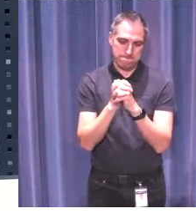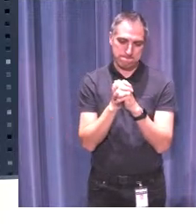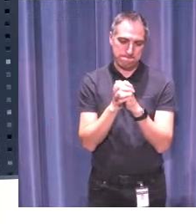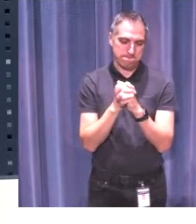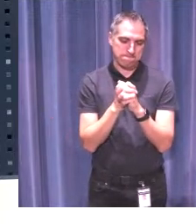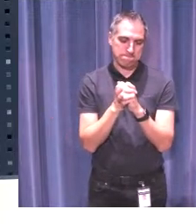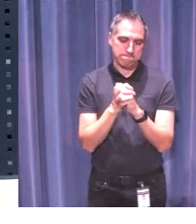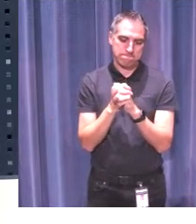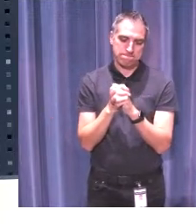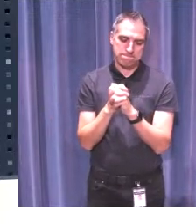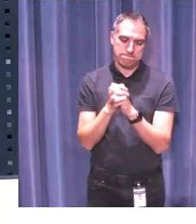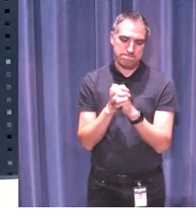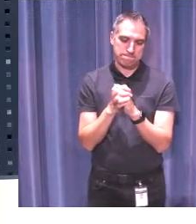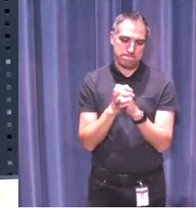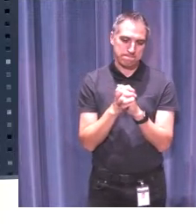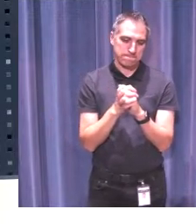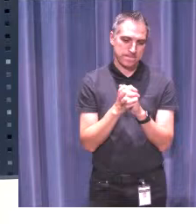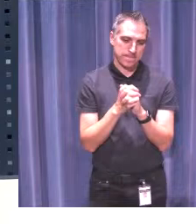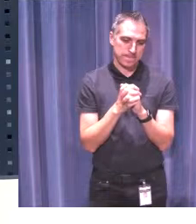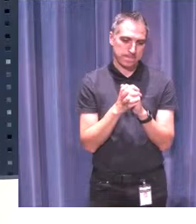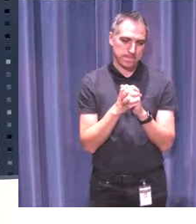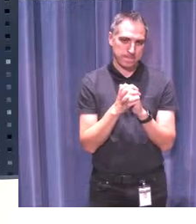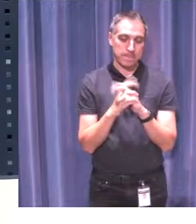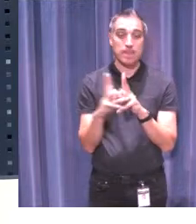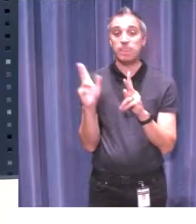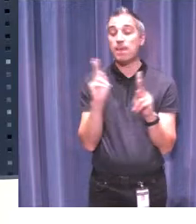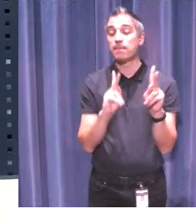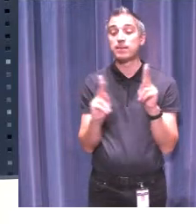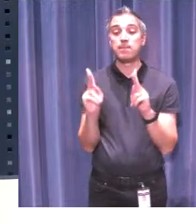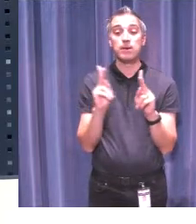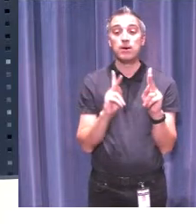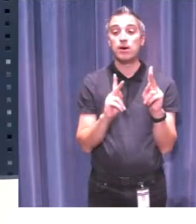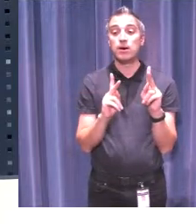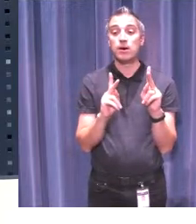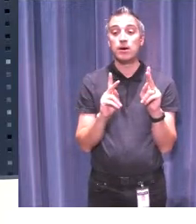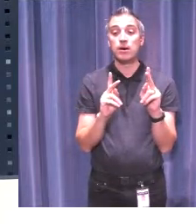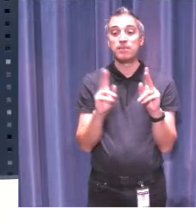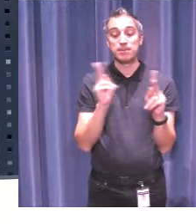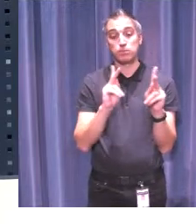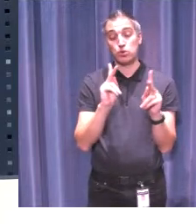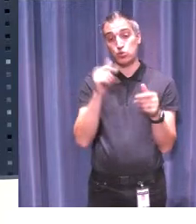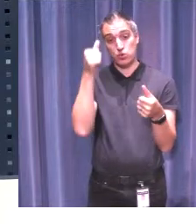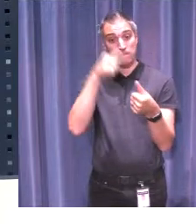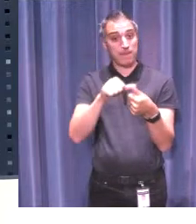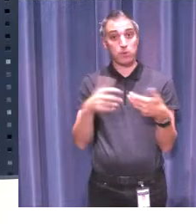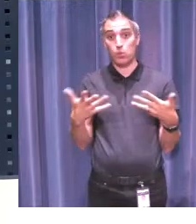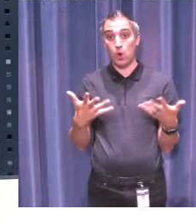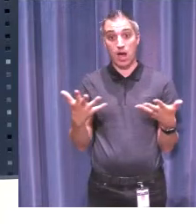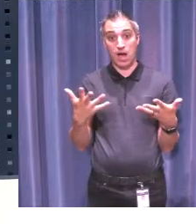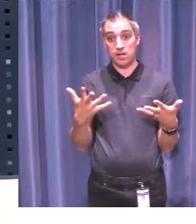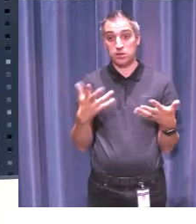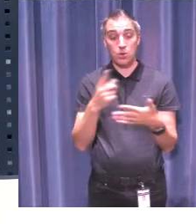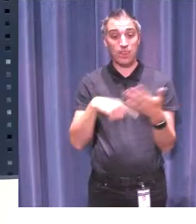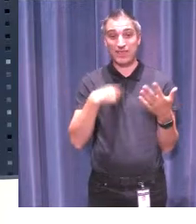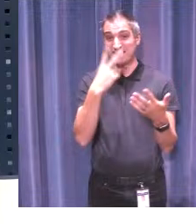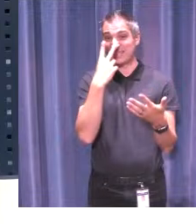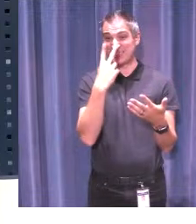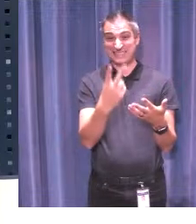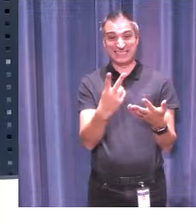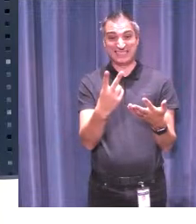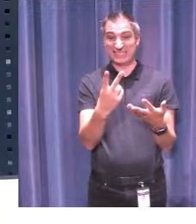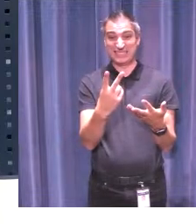things that people remember or see the most are maybe where you came up